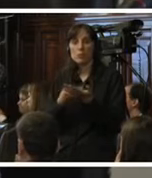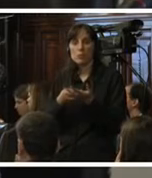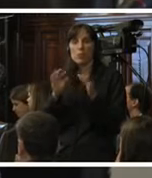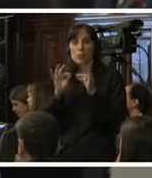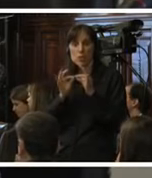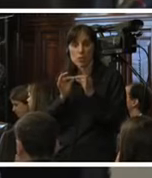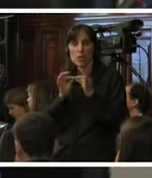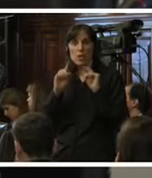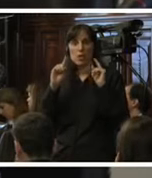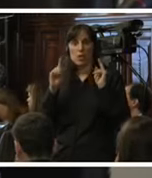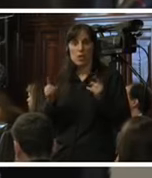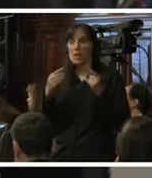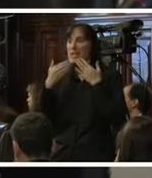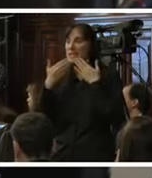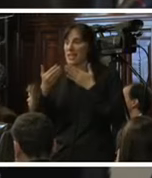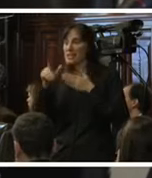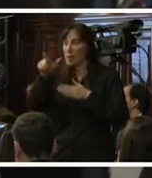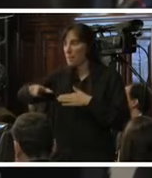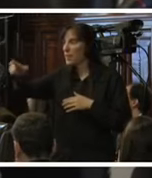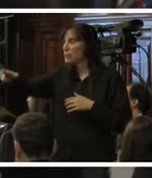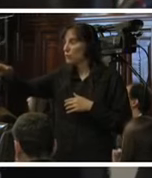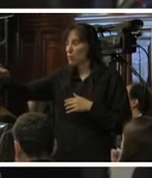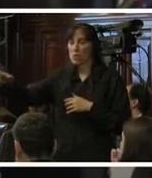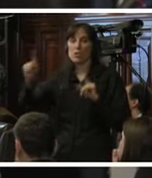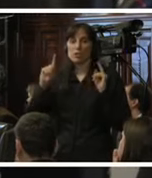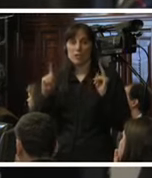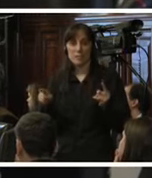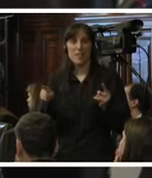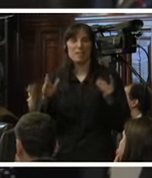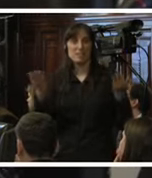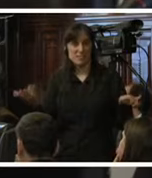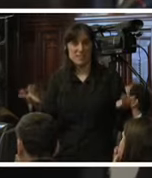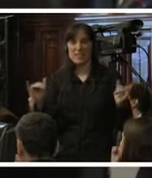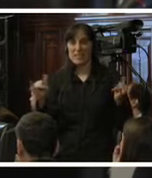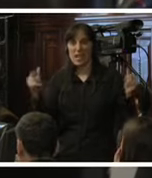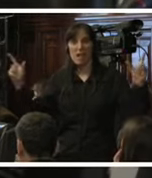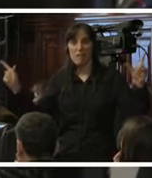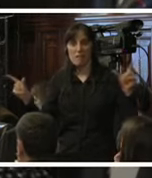here. And with that, we bring this hearing to an end. Thank you.